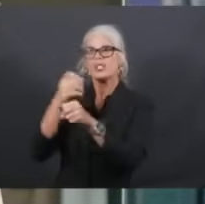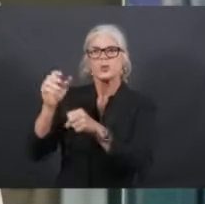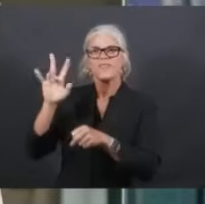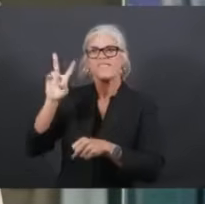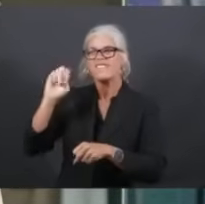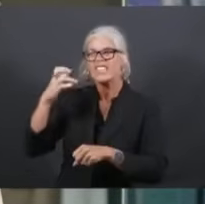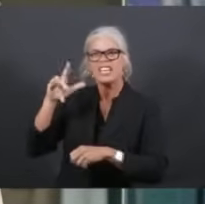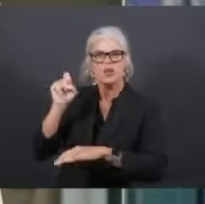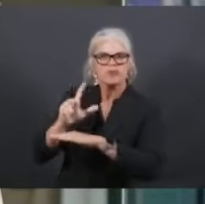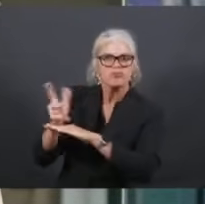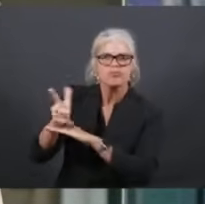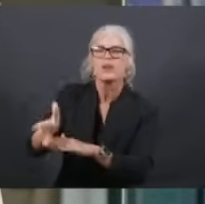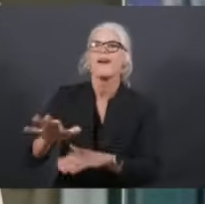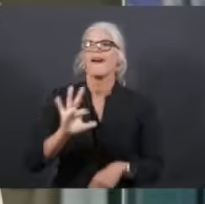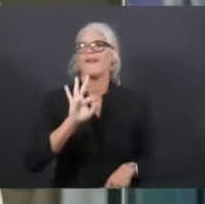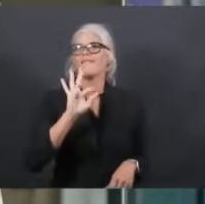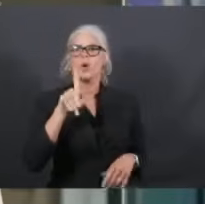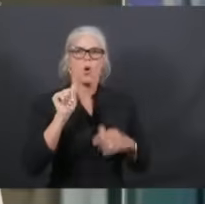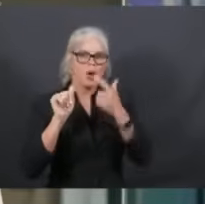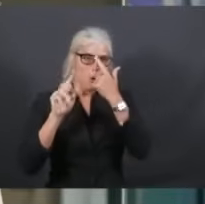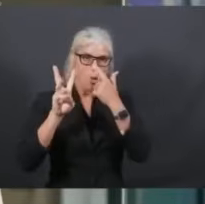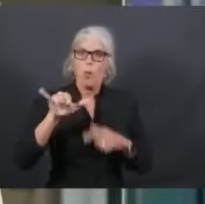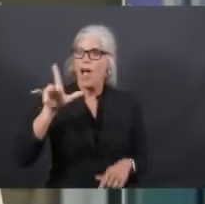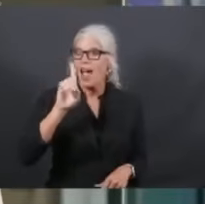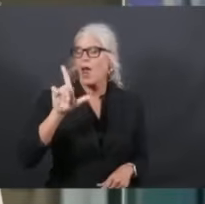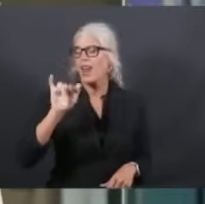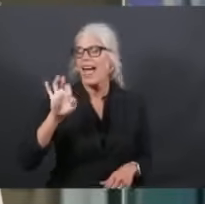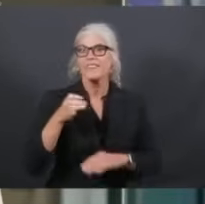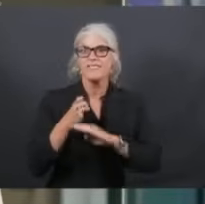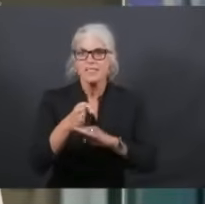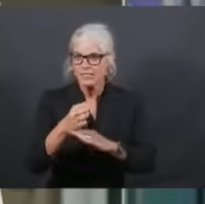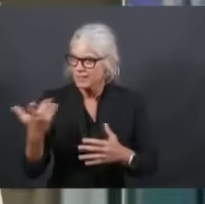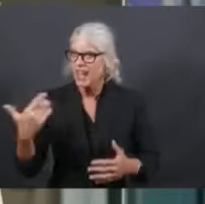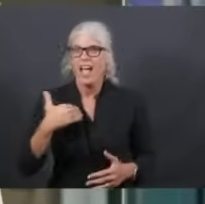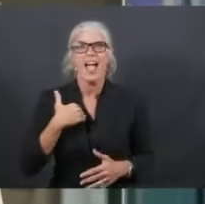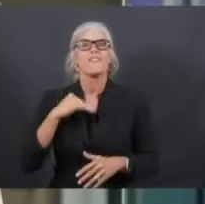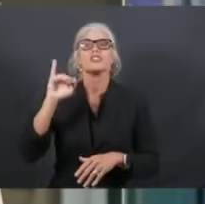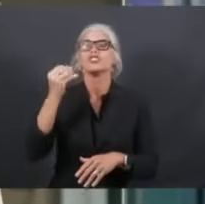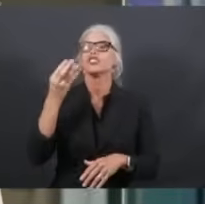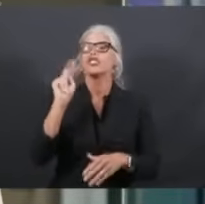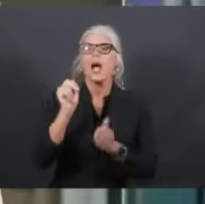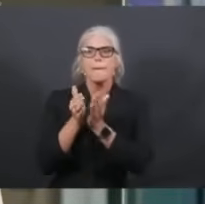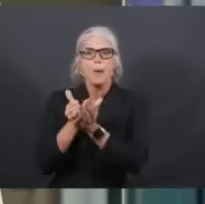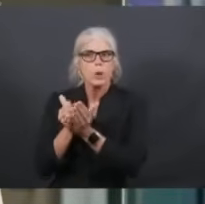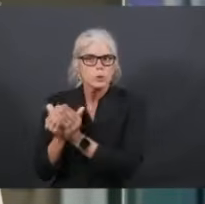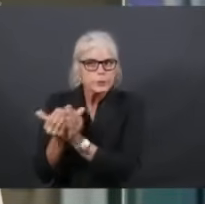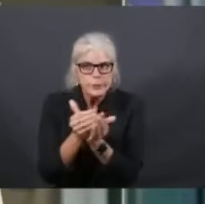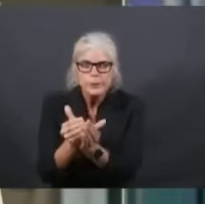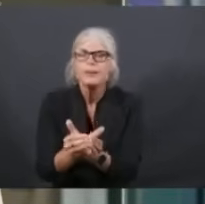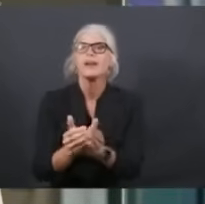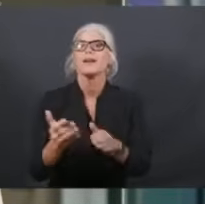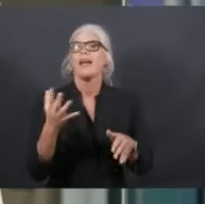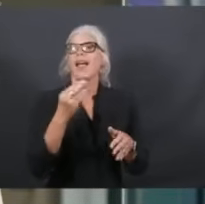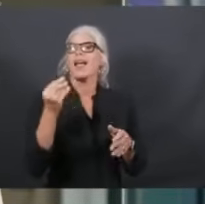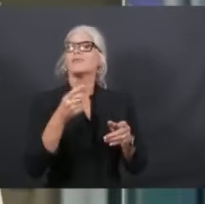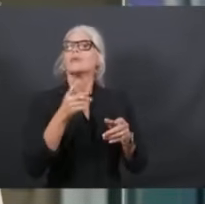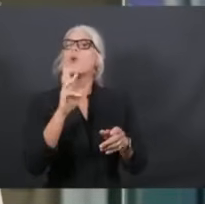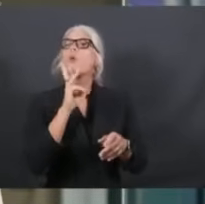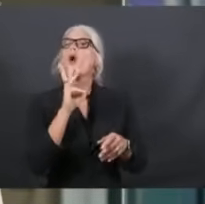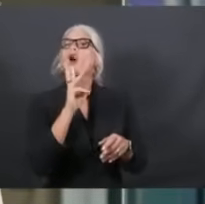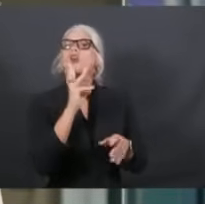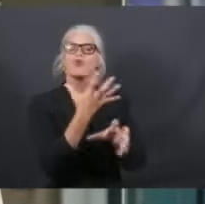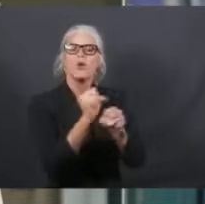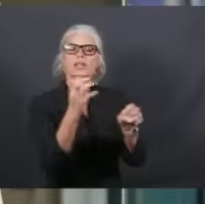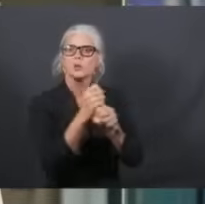Commission has prepared their full fleet of airboats and John boats, and we have 12 swift water rescue teams.